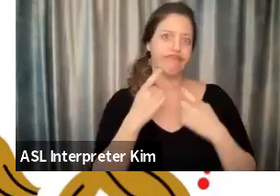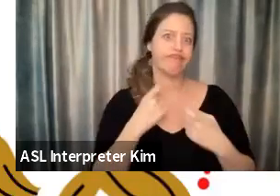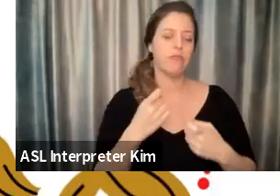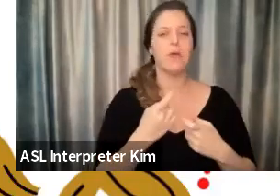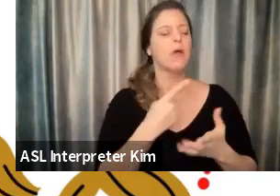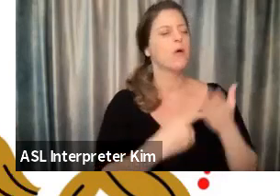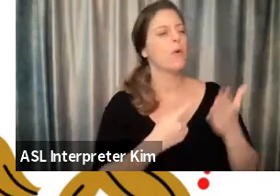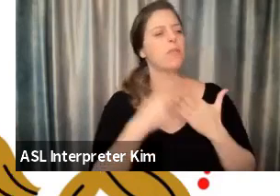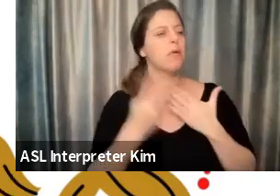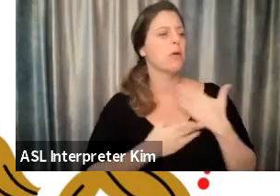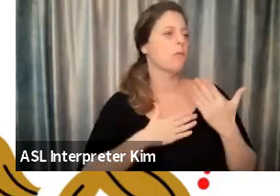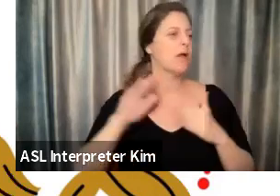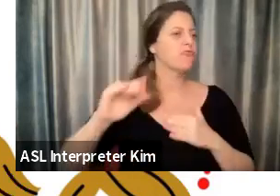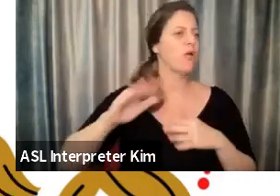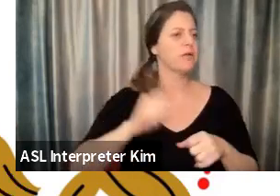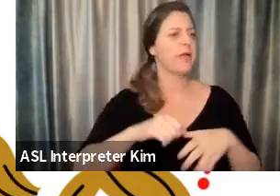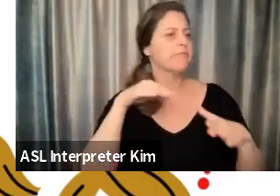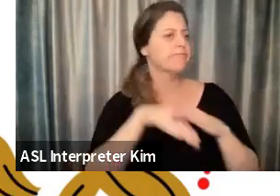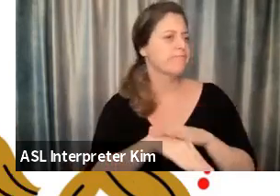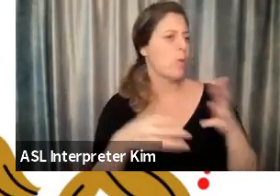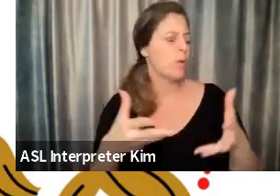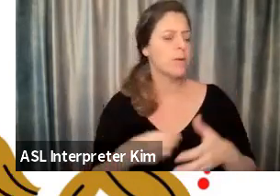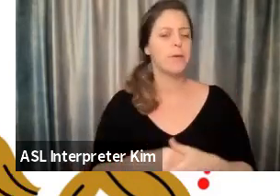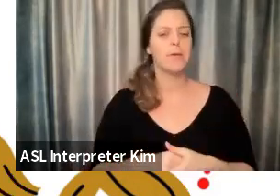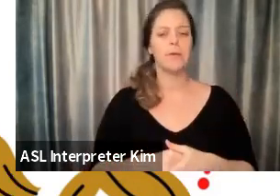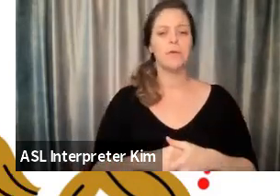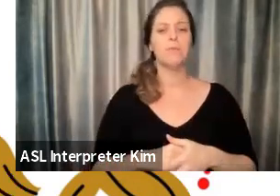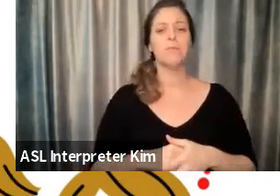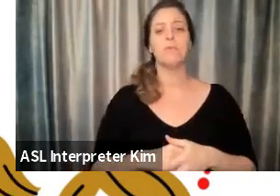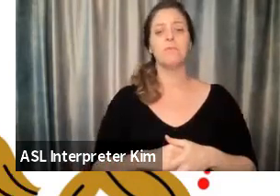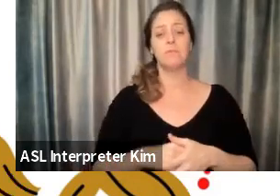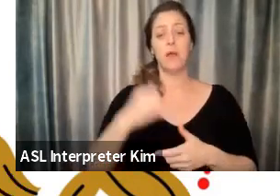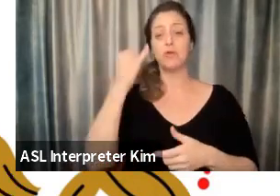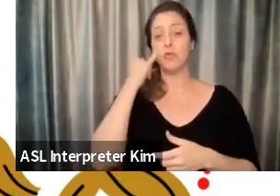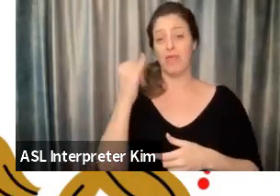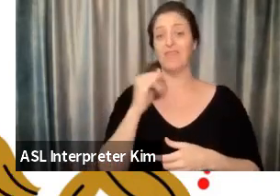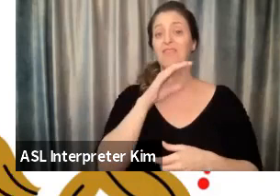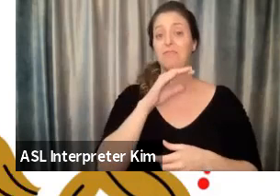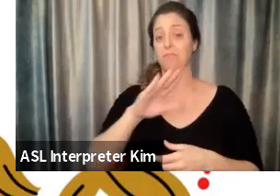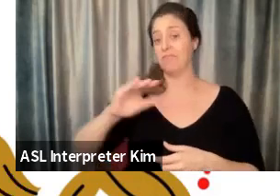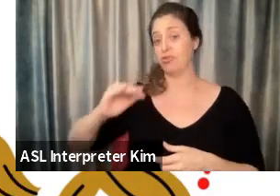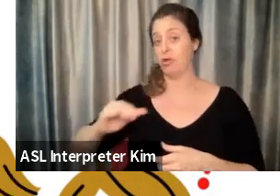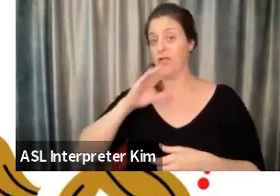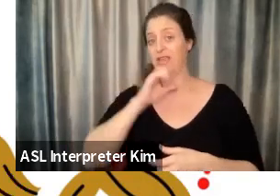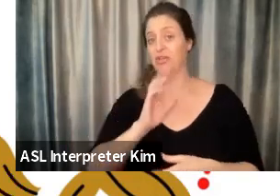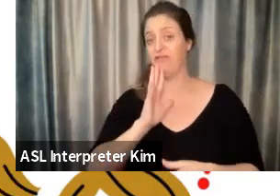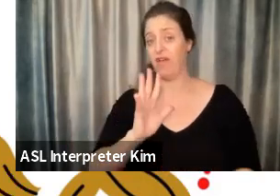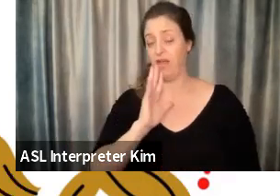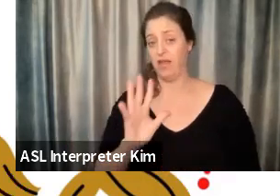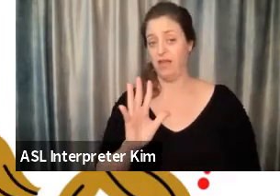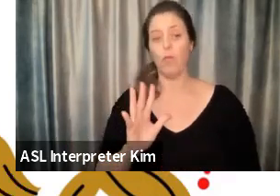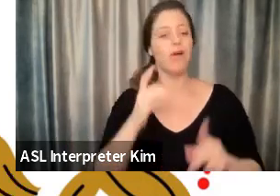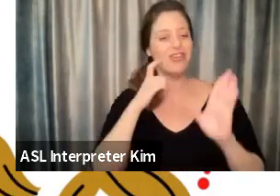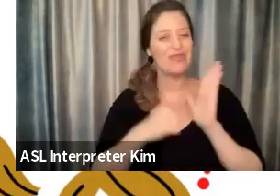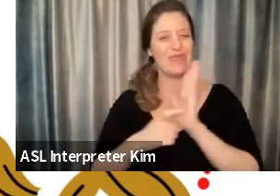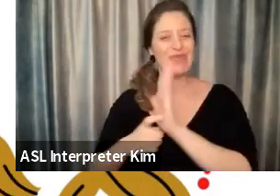my child qualify for? So one of the things is that if your child is going to turn 5 years old before, as you see here,